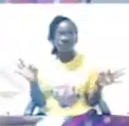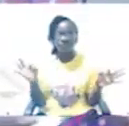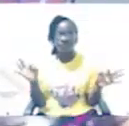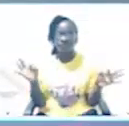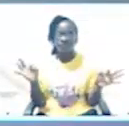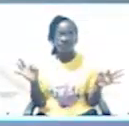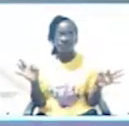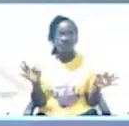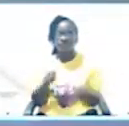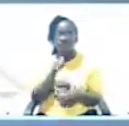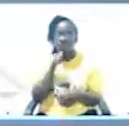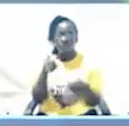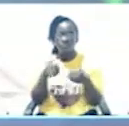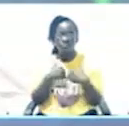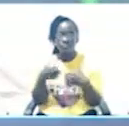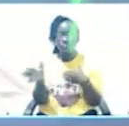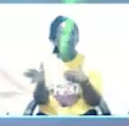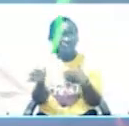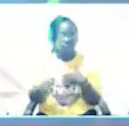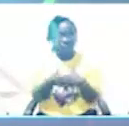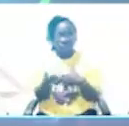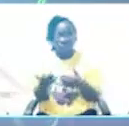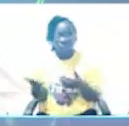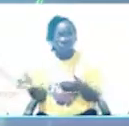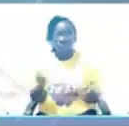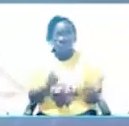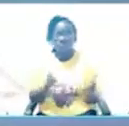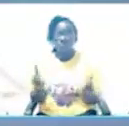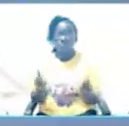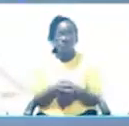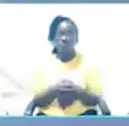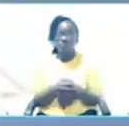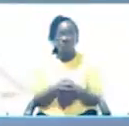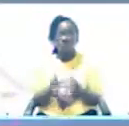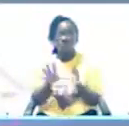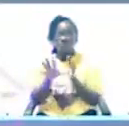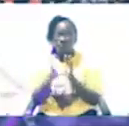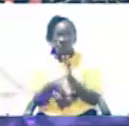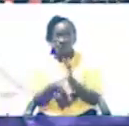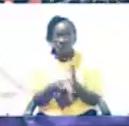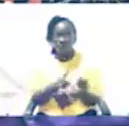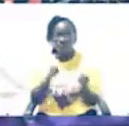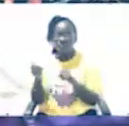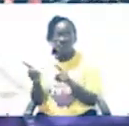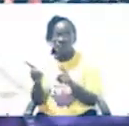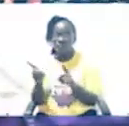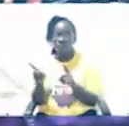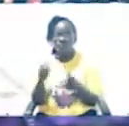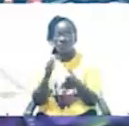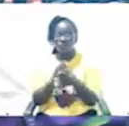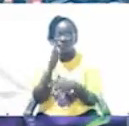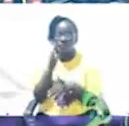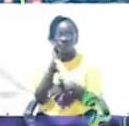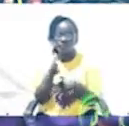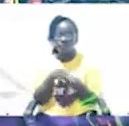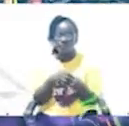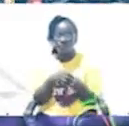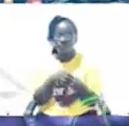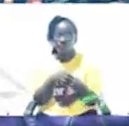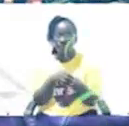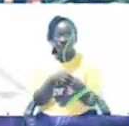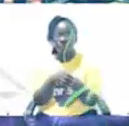You don't have anything to do. Then went Jesus after this. And I yes, actually no can say to